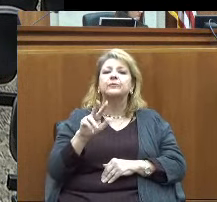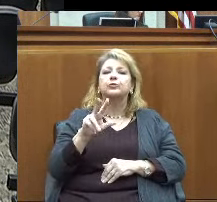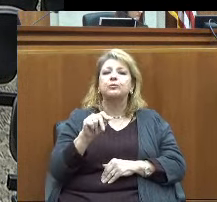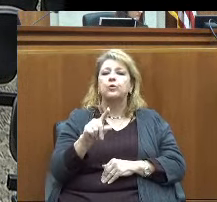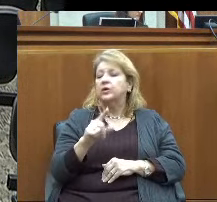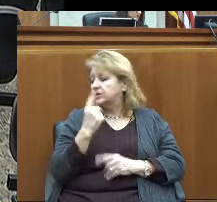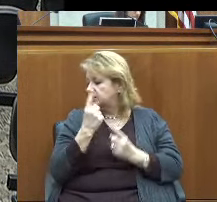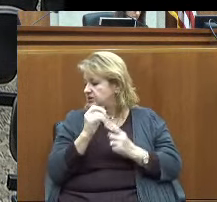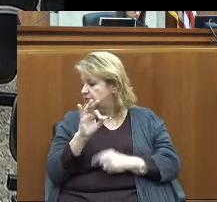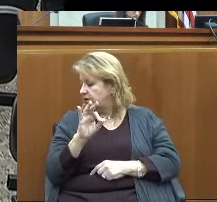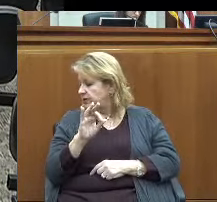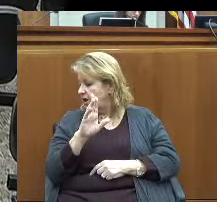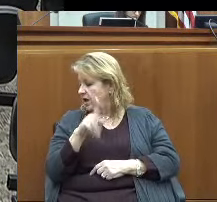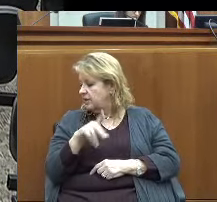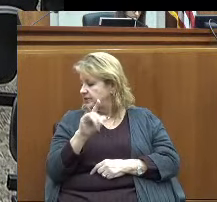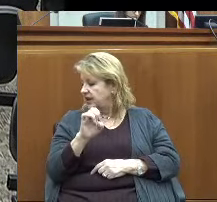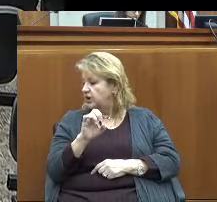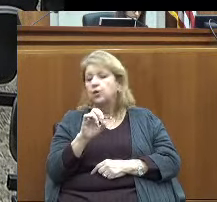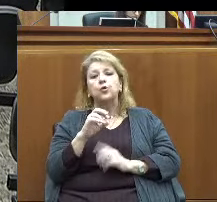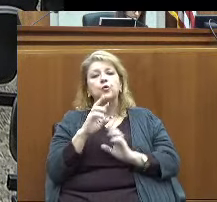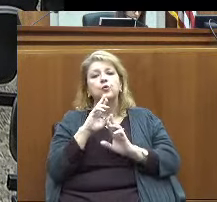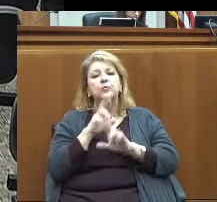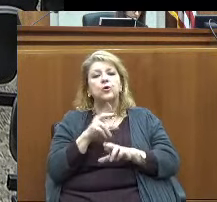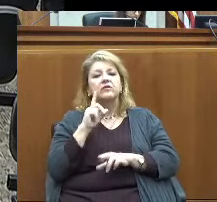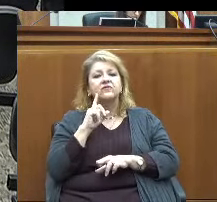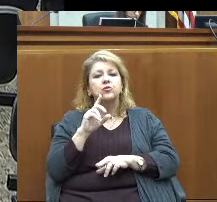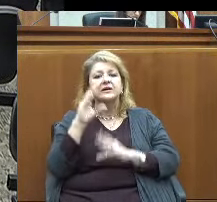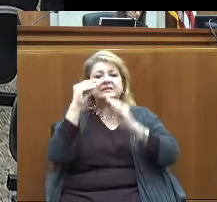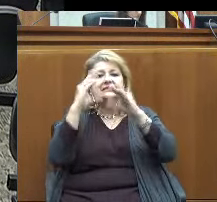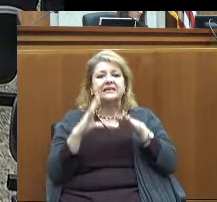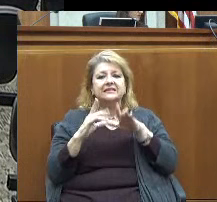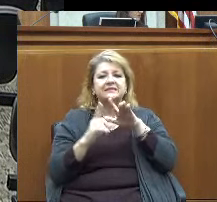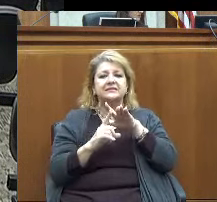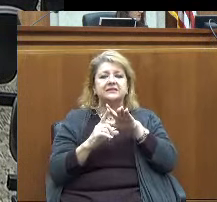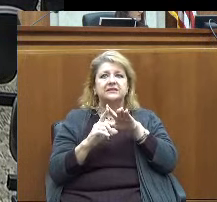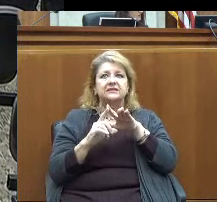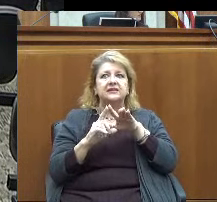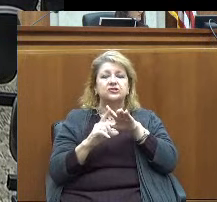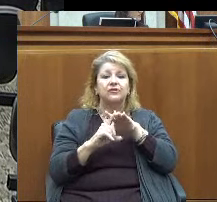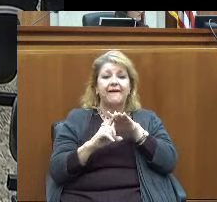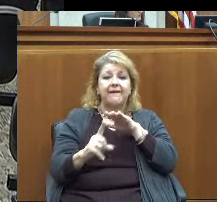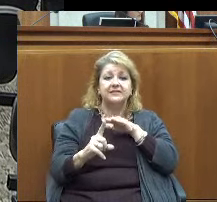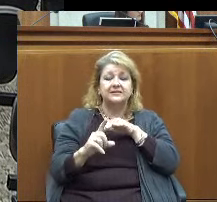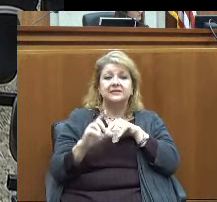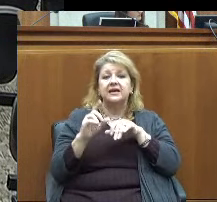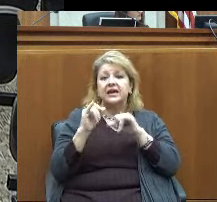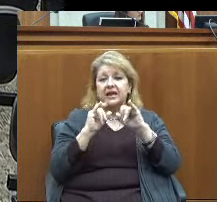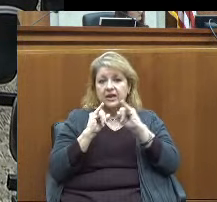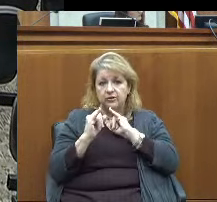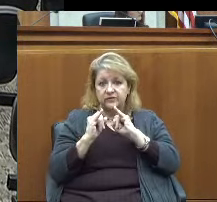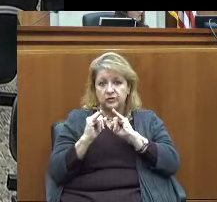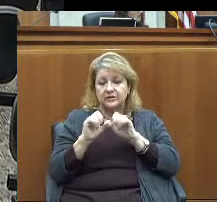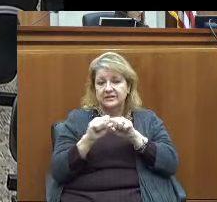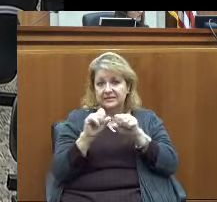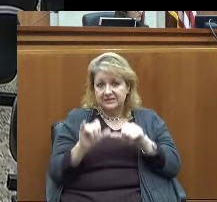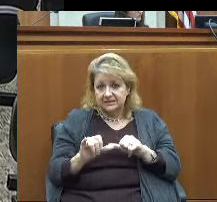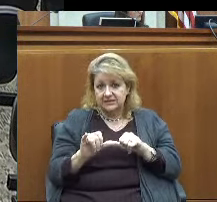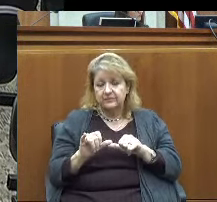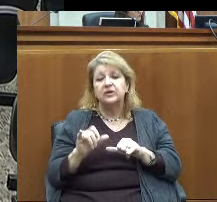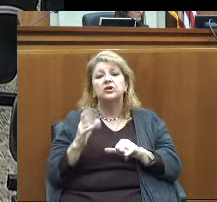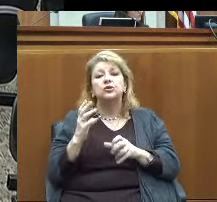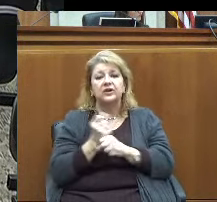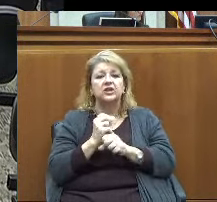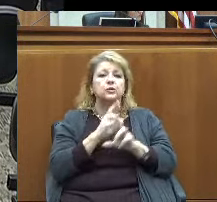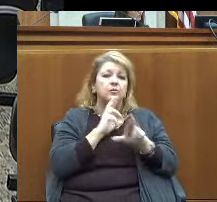3.1, consideration of an update report regarding the teacher exit interview system. The department recommendation is to receive the report and ratify the